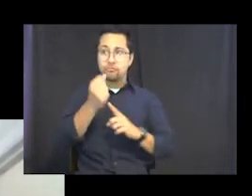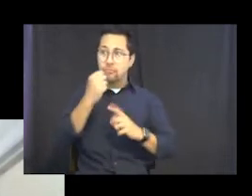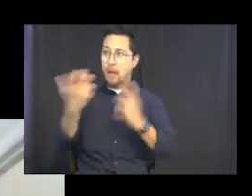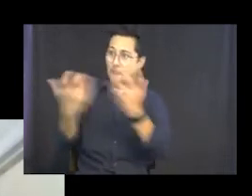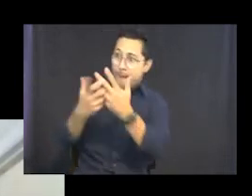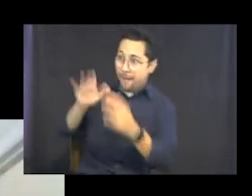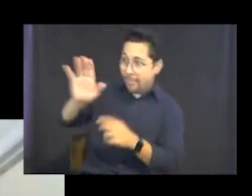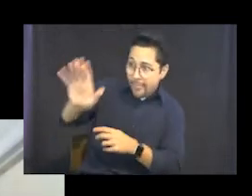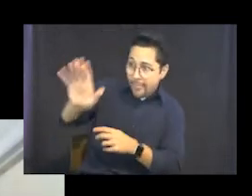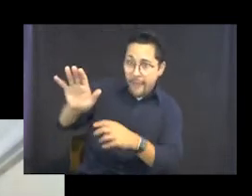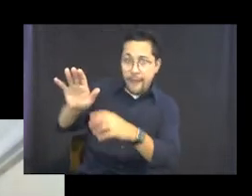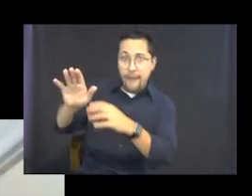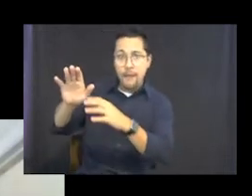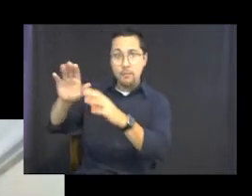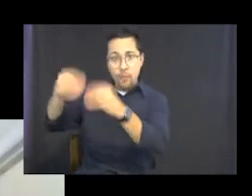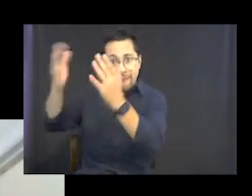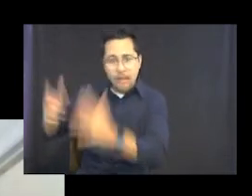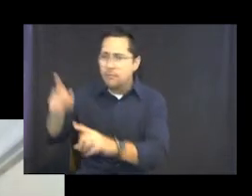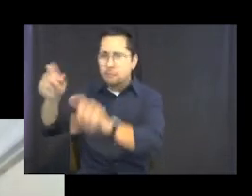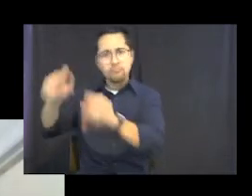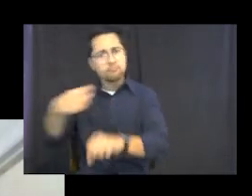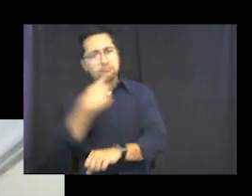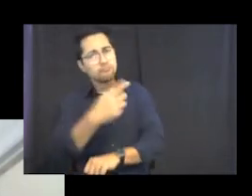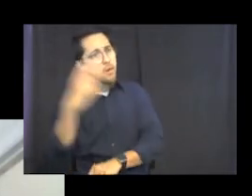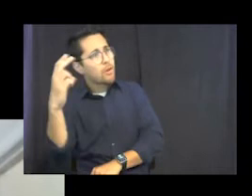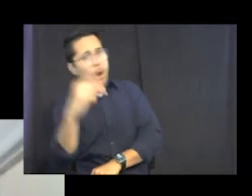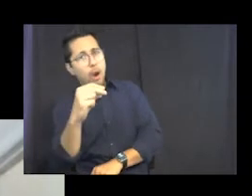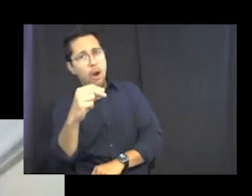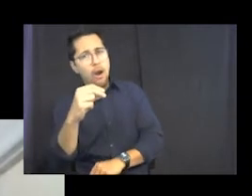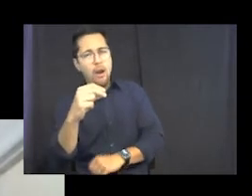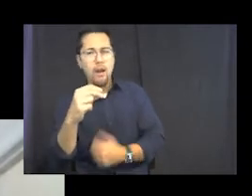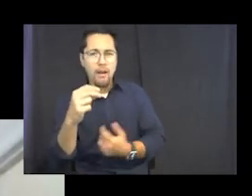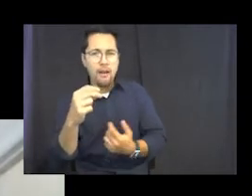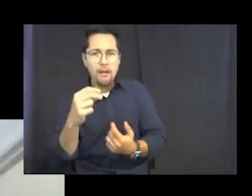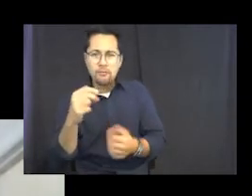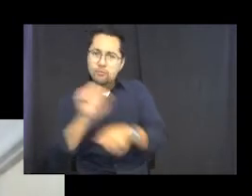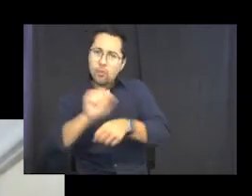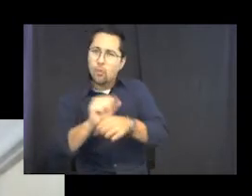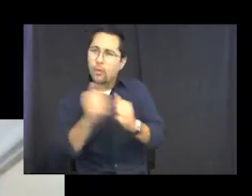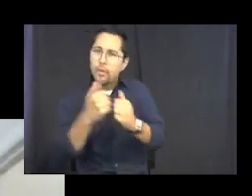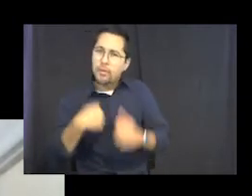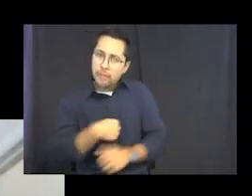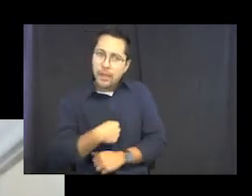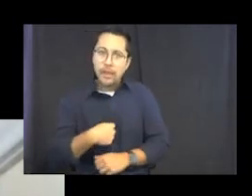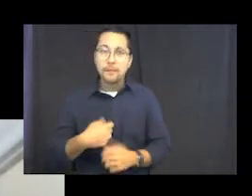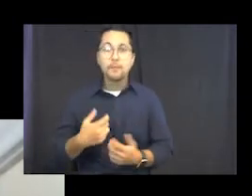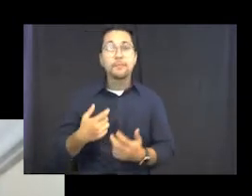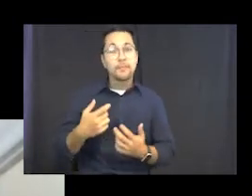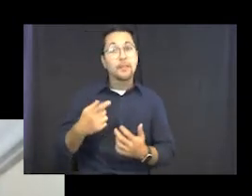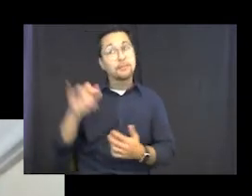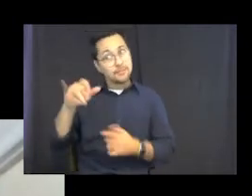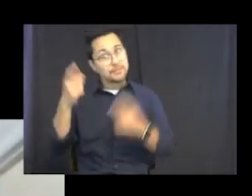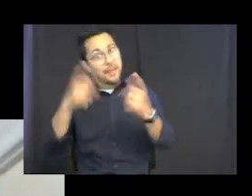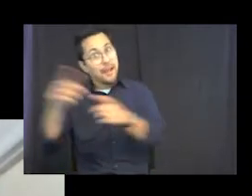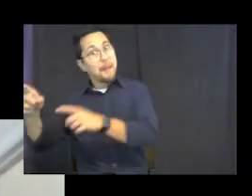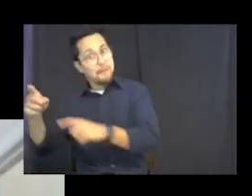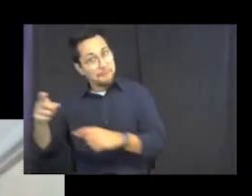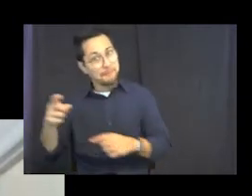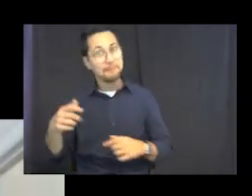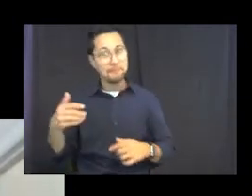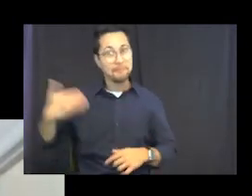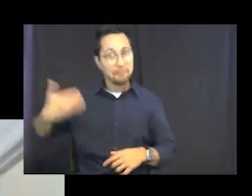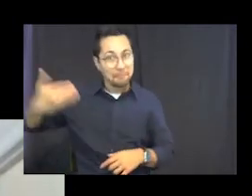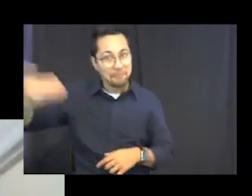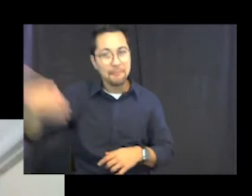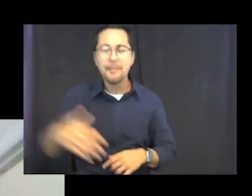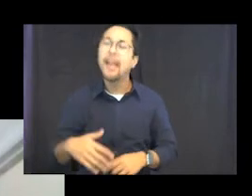provider, they're more than welcome to say no to working with me, which they've done on multiple occasions as well. So, and